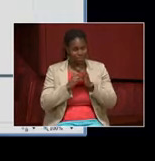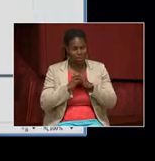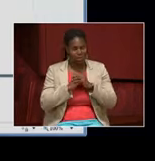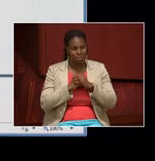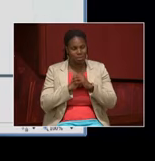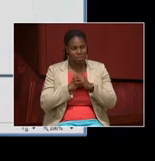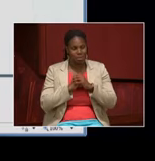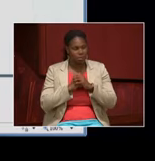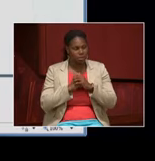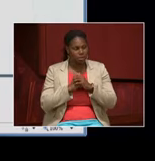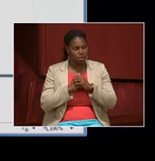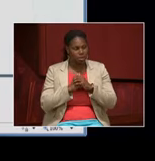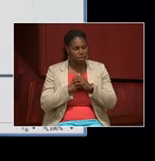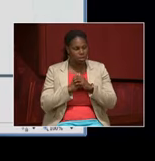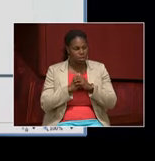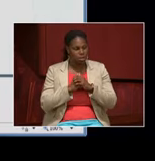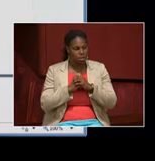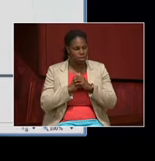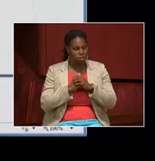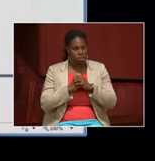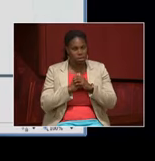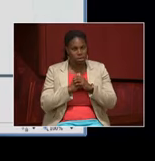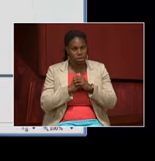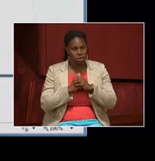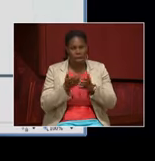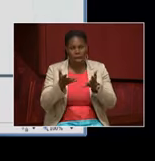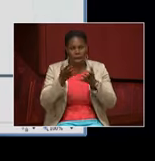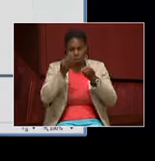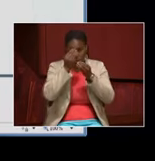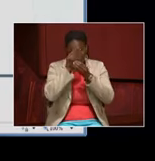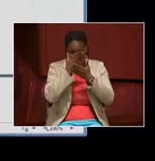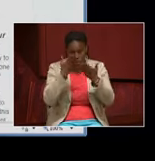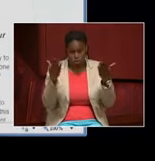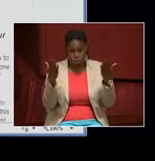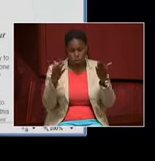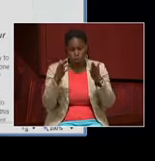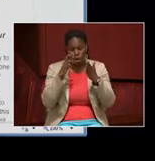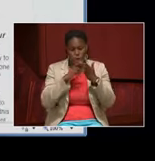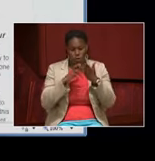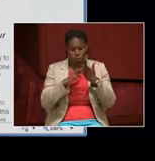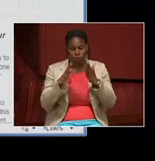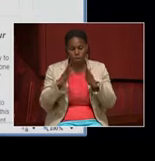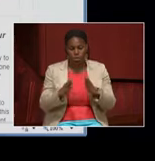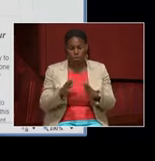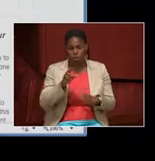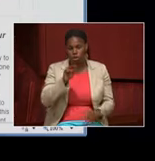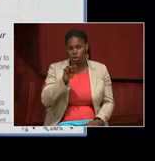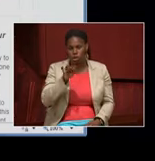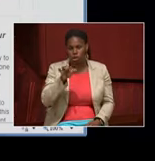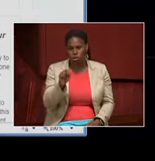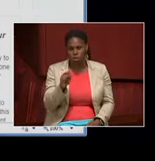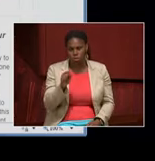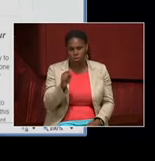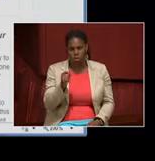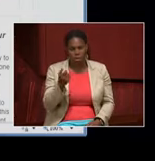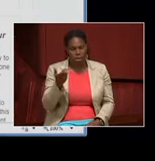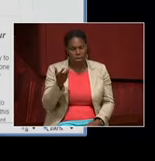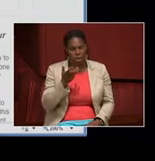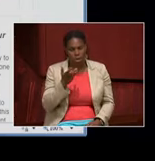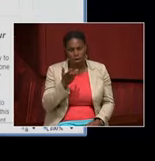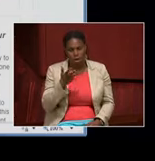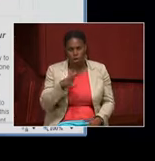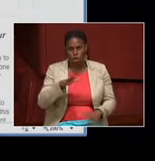I do want to let you know that the Researcher News is packed full of wonderful stuff and